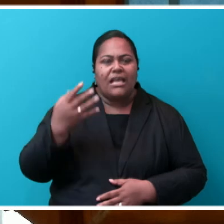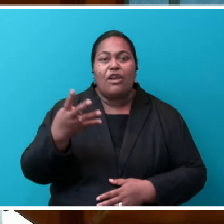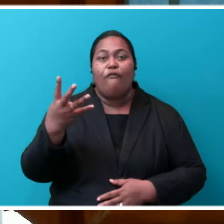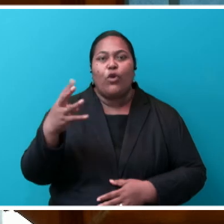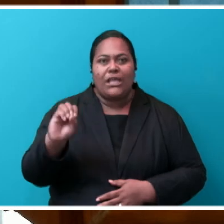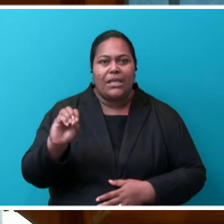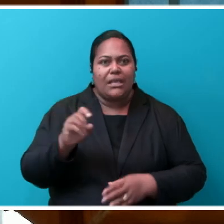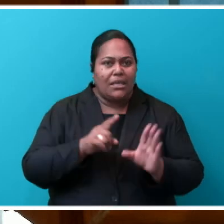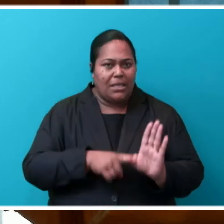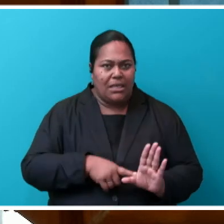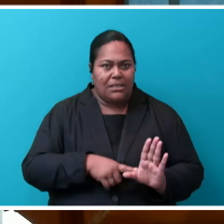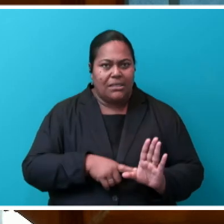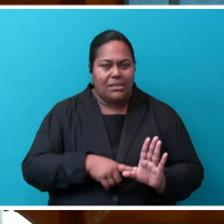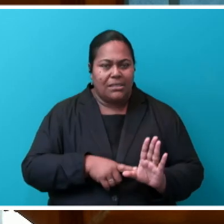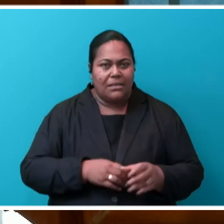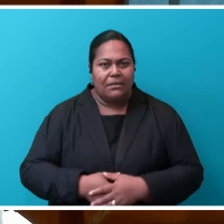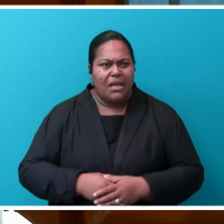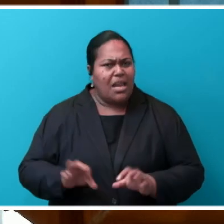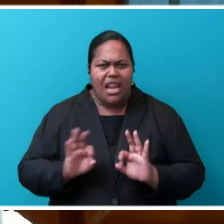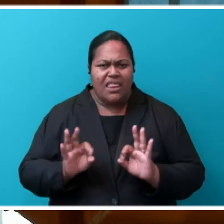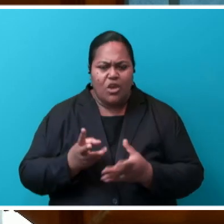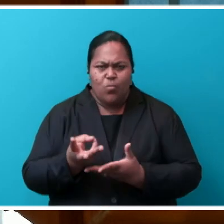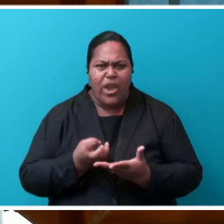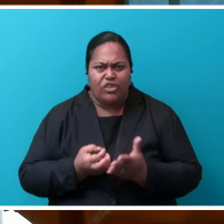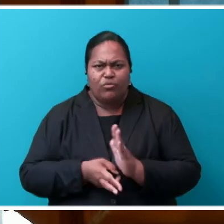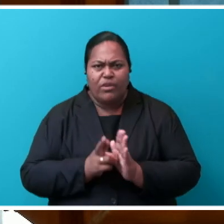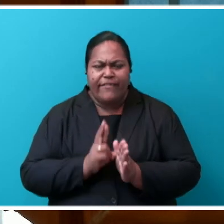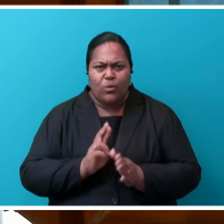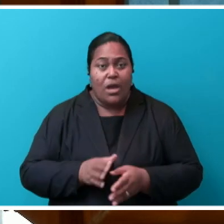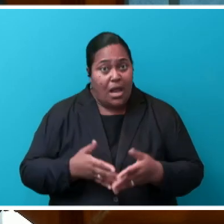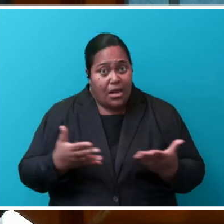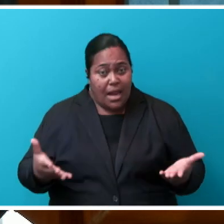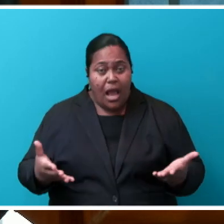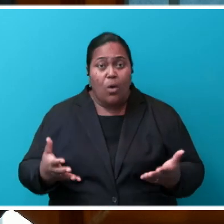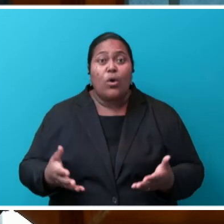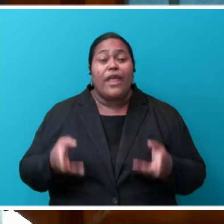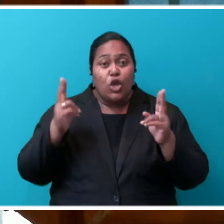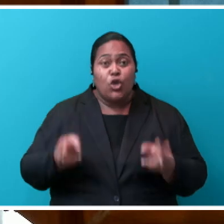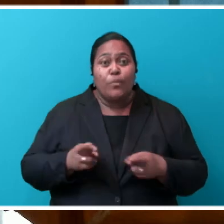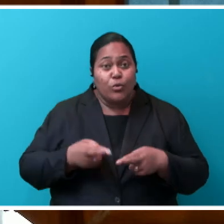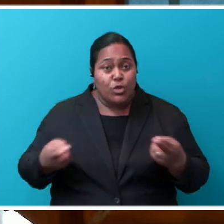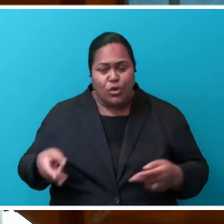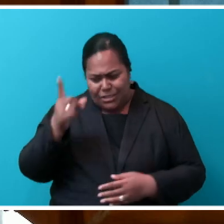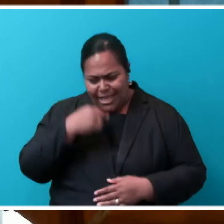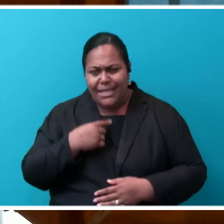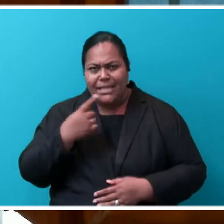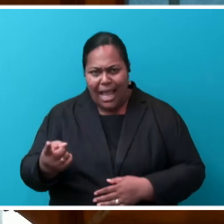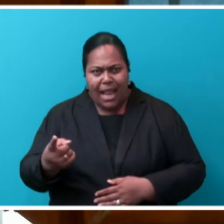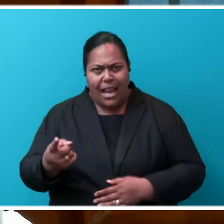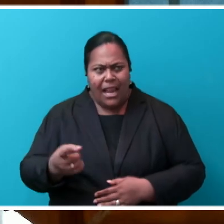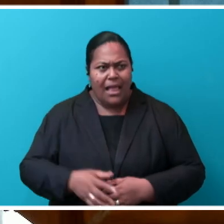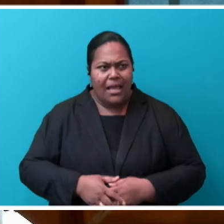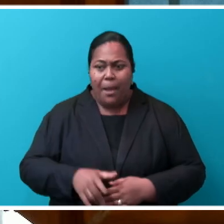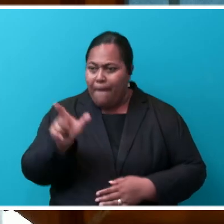years. Mr. Speaker, sir, the actual manpower level can now tally with the person-to-post, what is normally